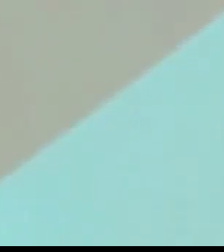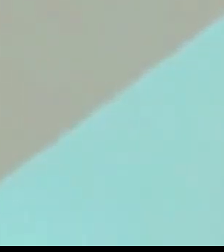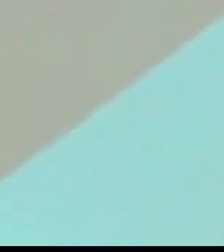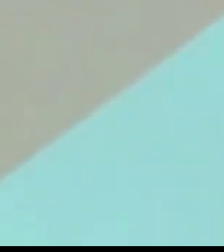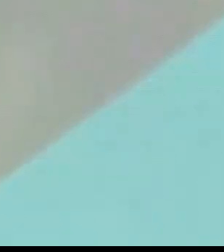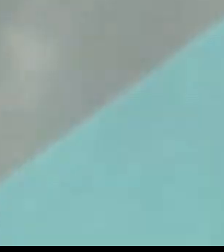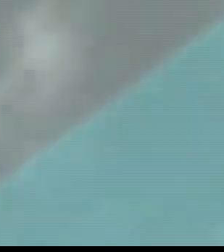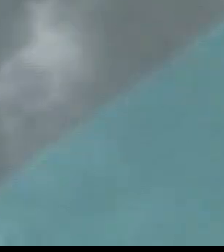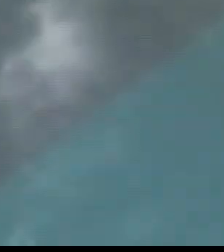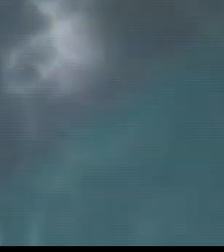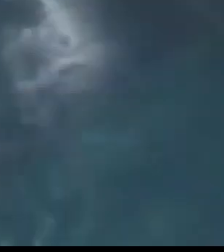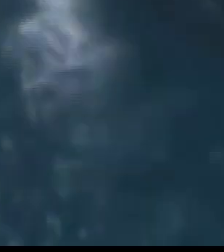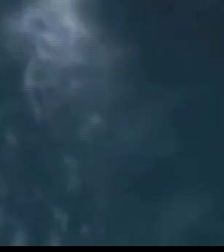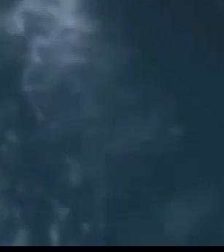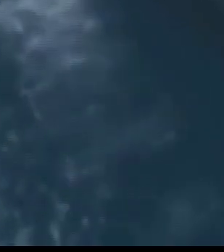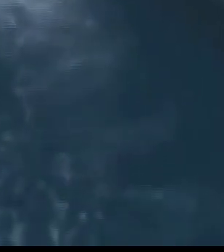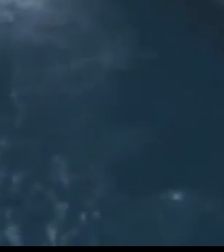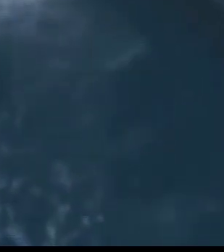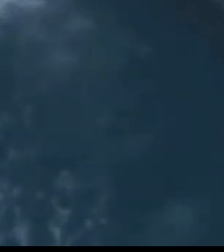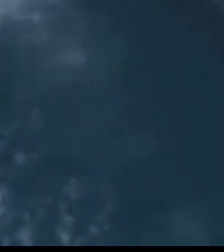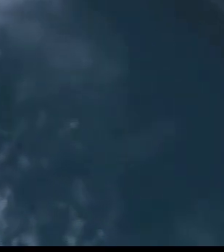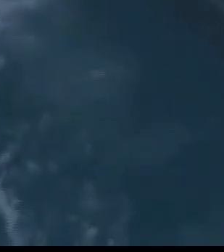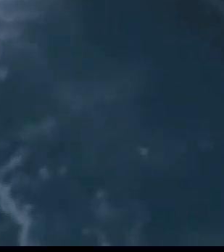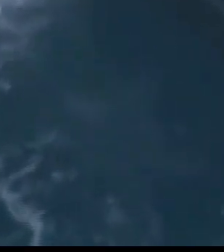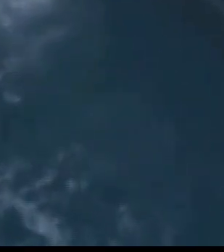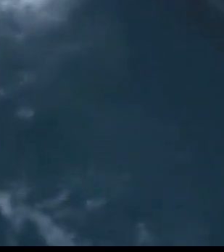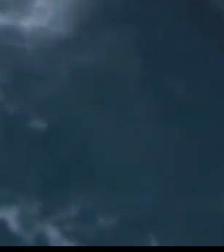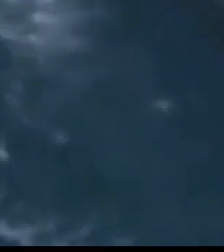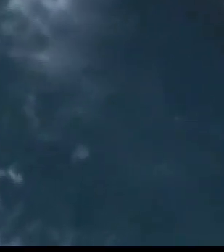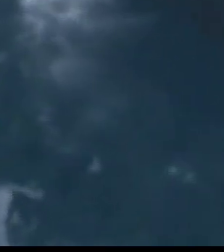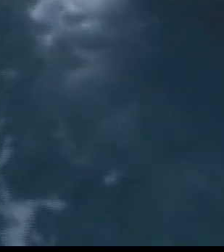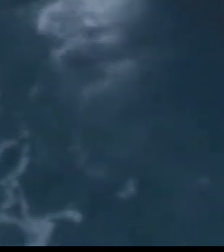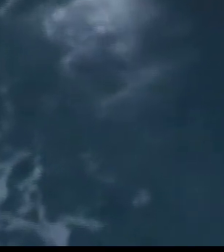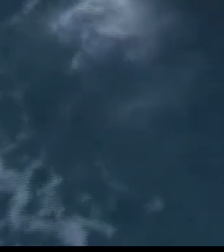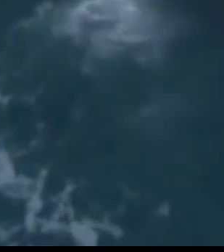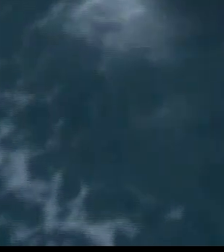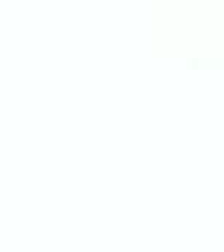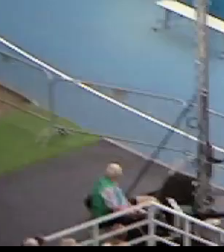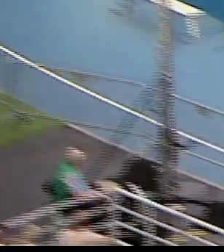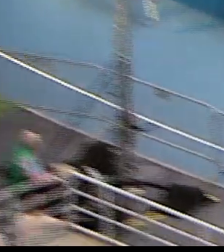Ahead tonight, the newest addition to the Defense Forces fleet arrives tomorrow.